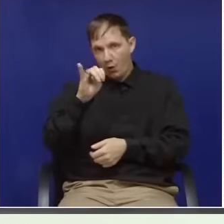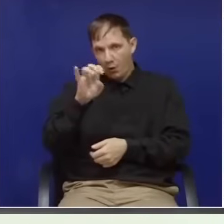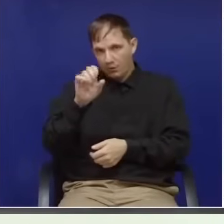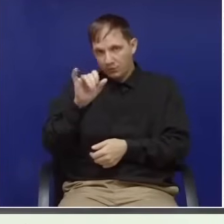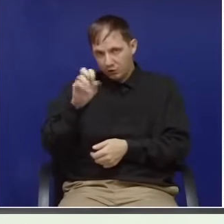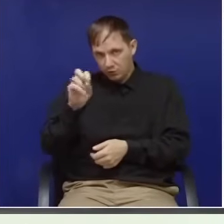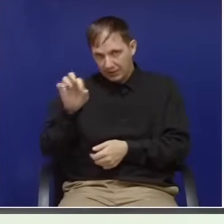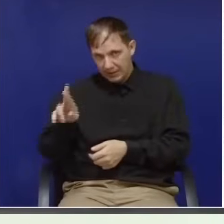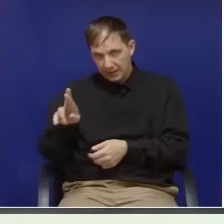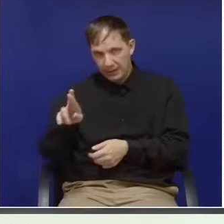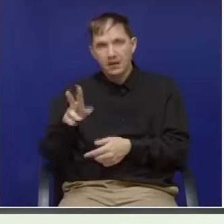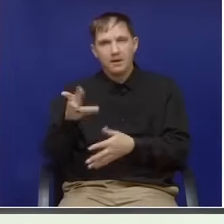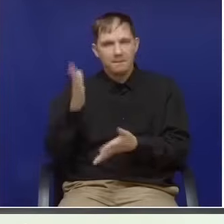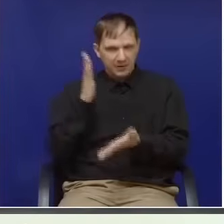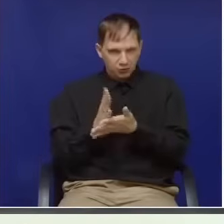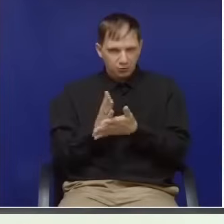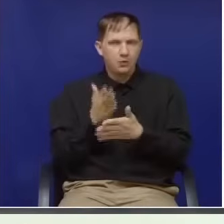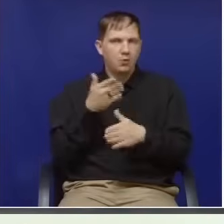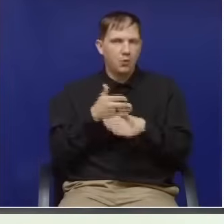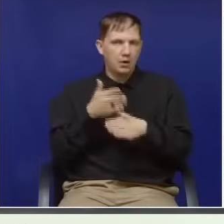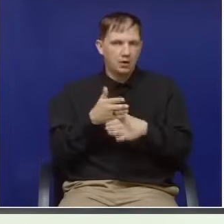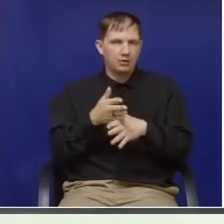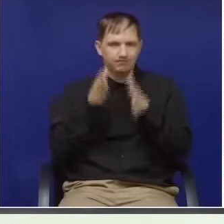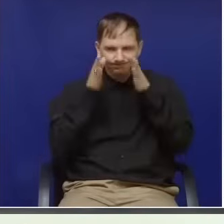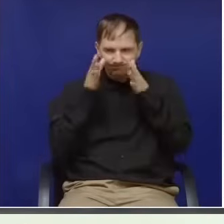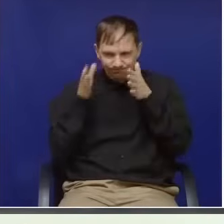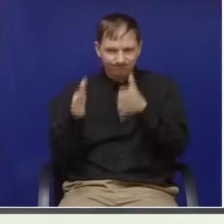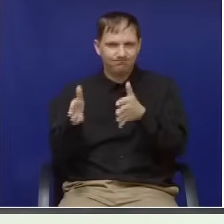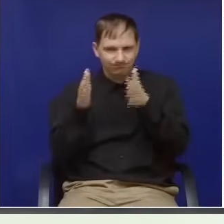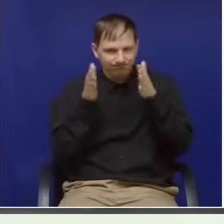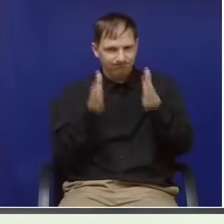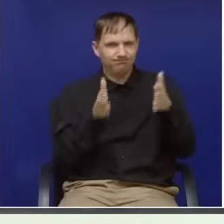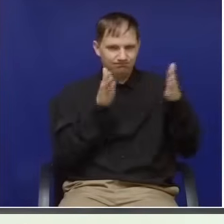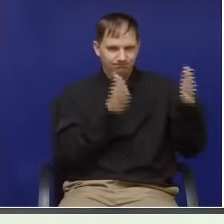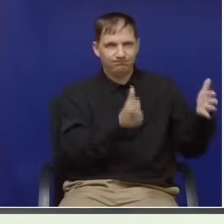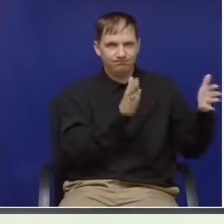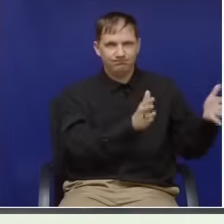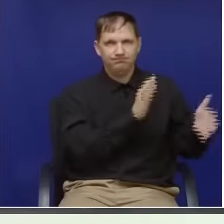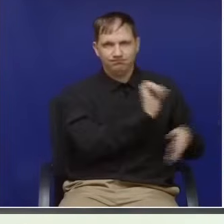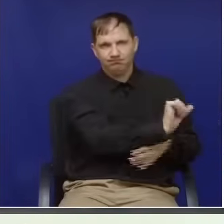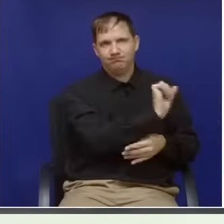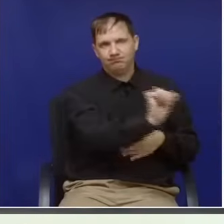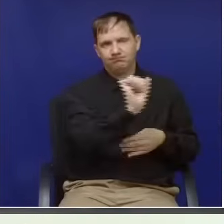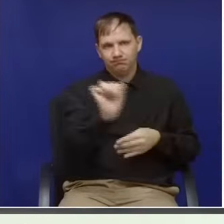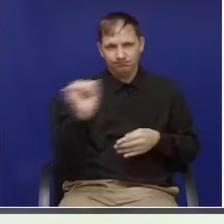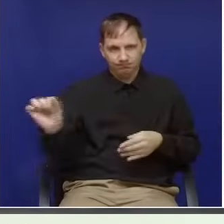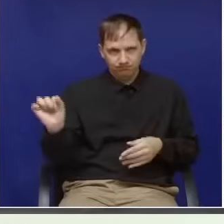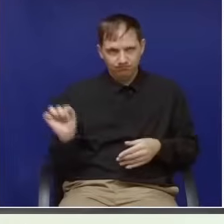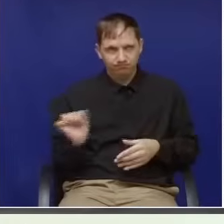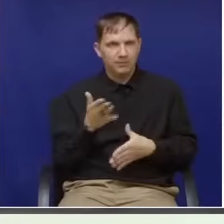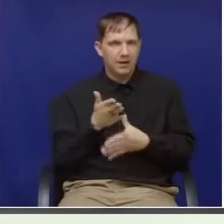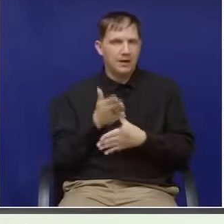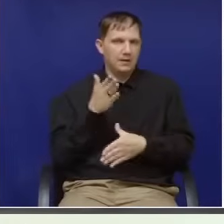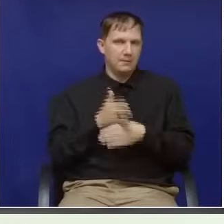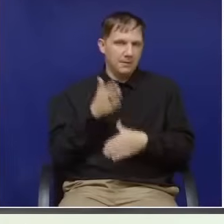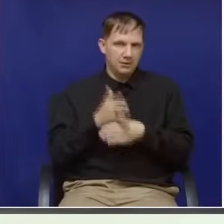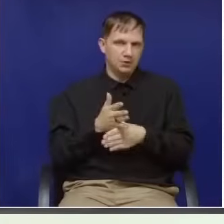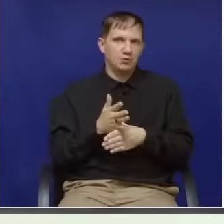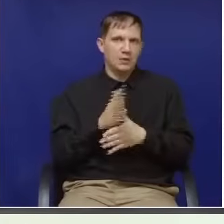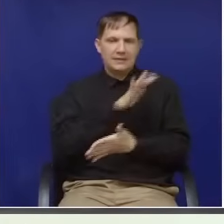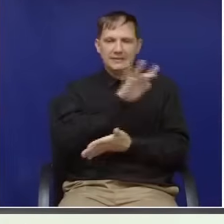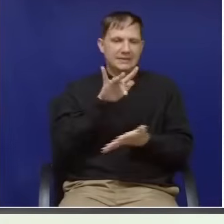the processes work, and it's in the interest that this matter of vehicle maintenance is decentralized for